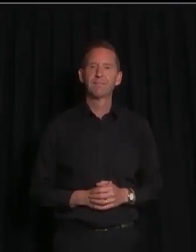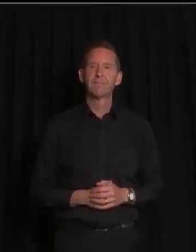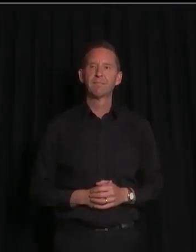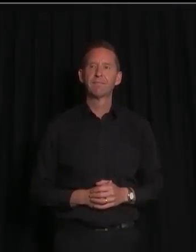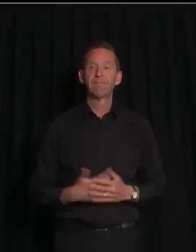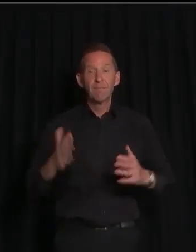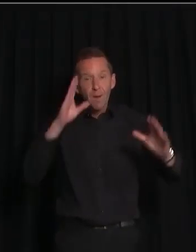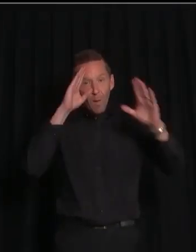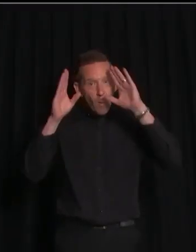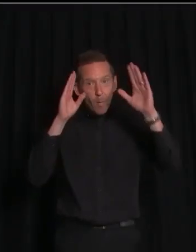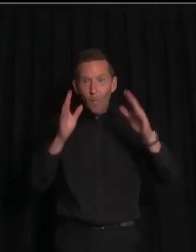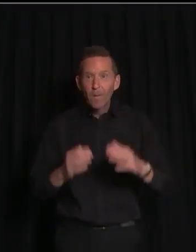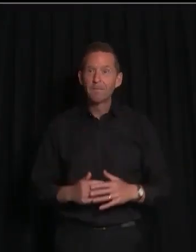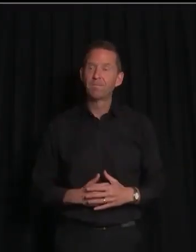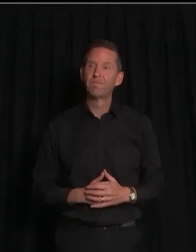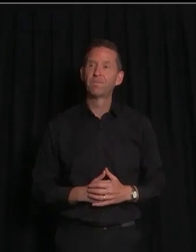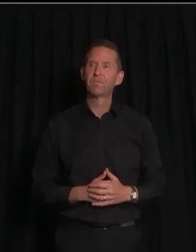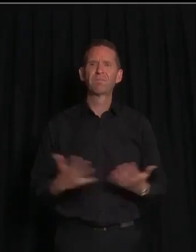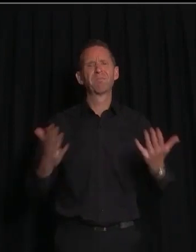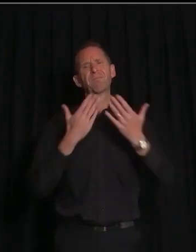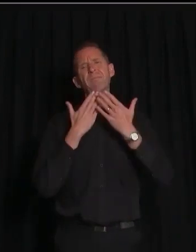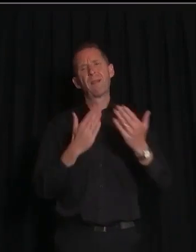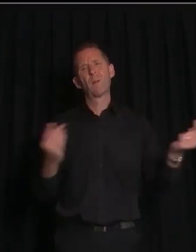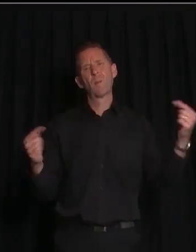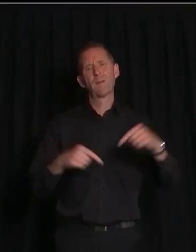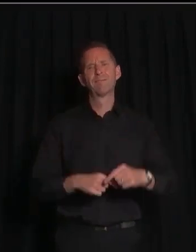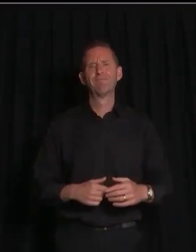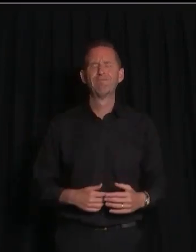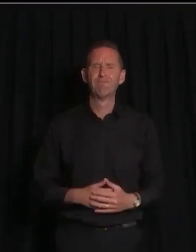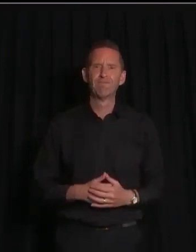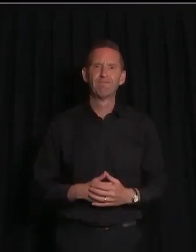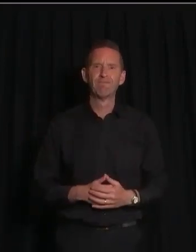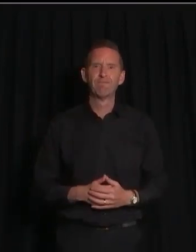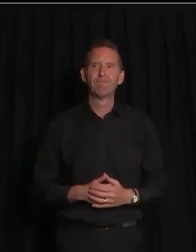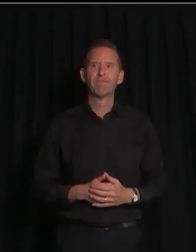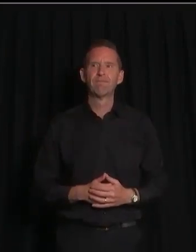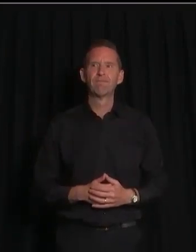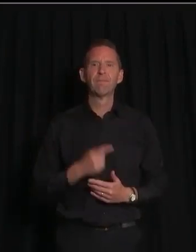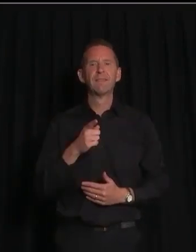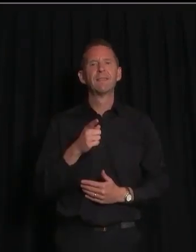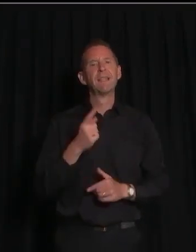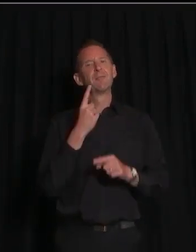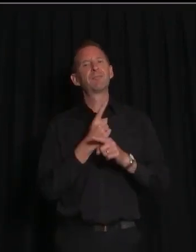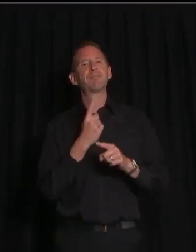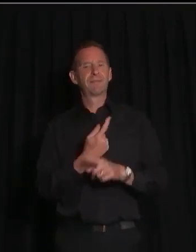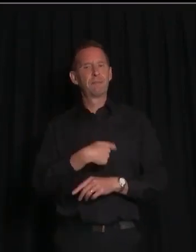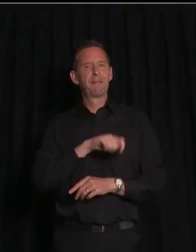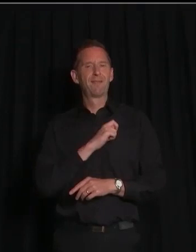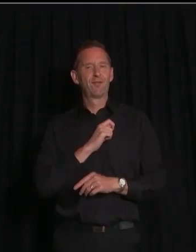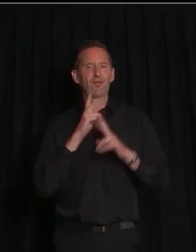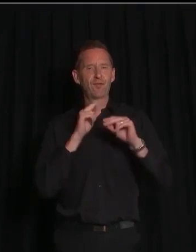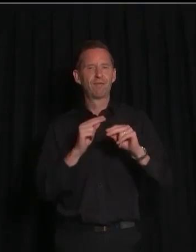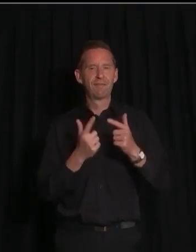So hello everyone. Thank you for being here. Buenas tardes a todos, todas, todes.